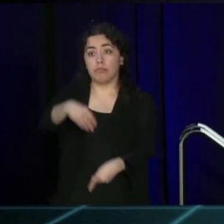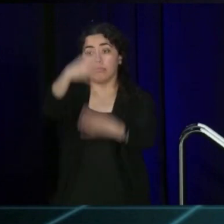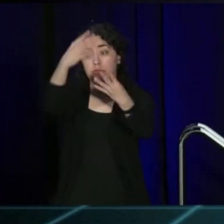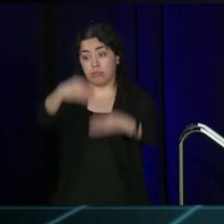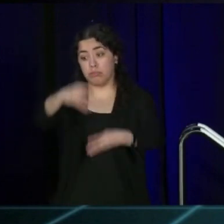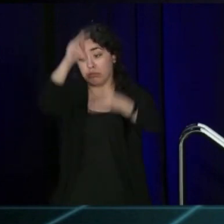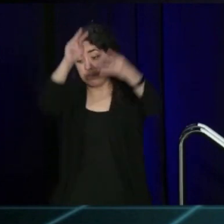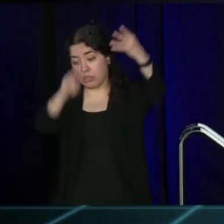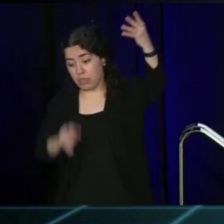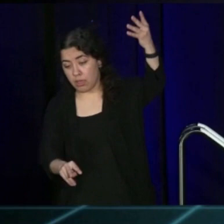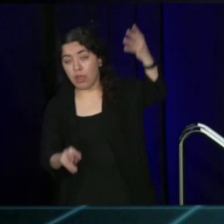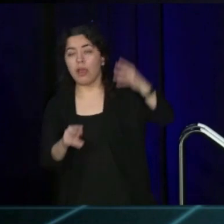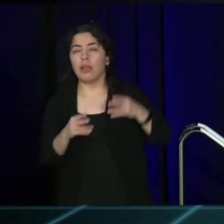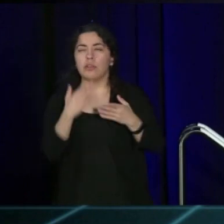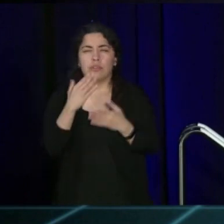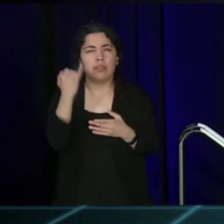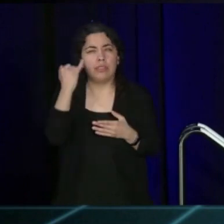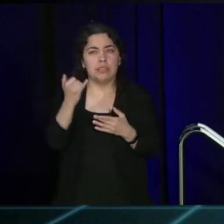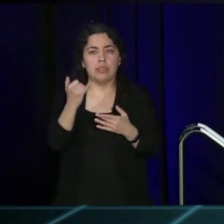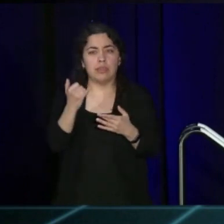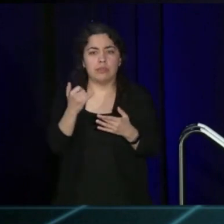error summary for the whole form.